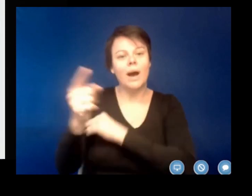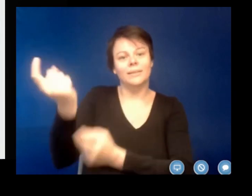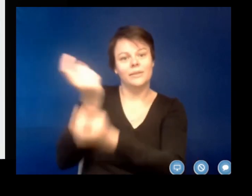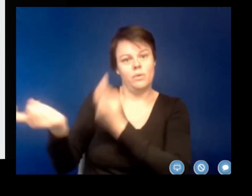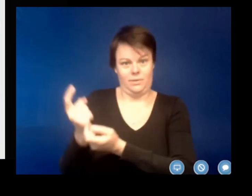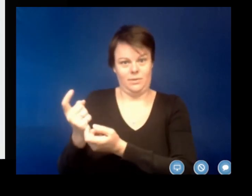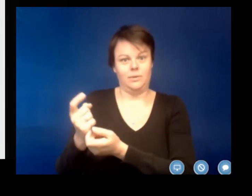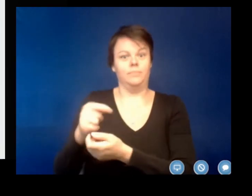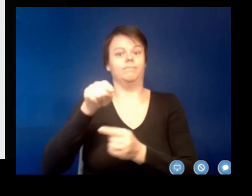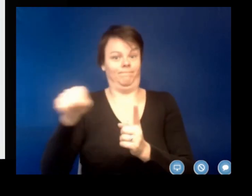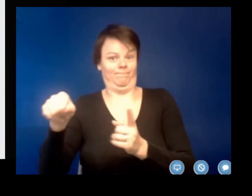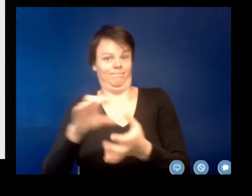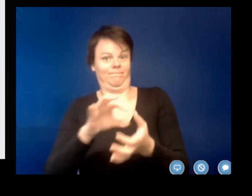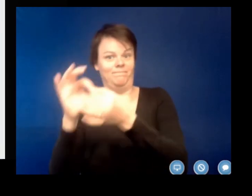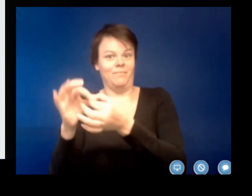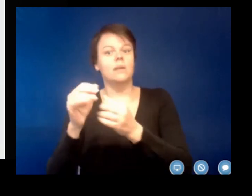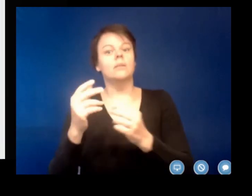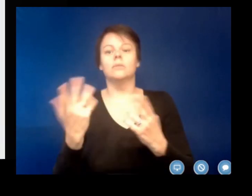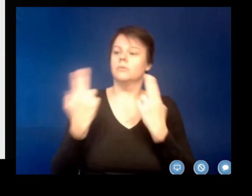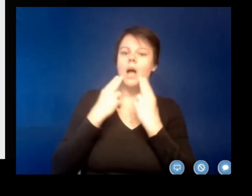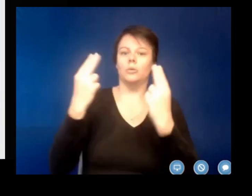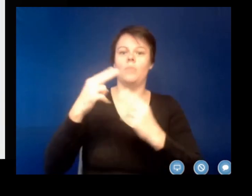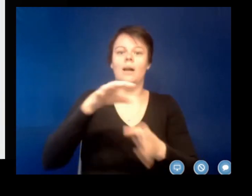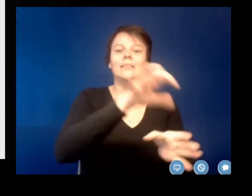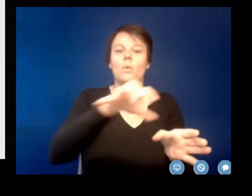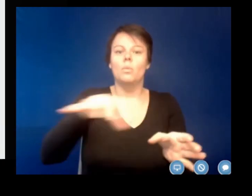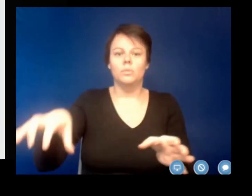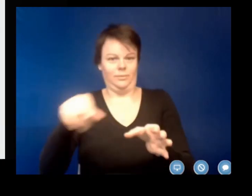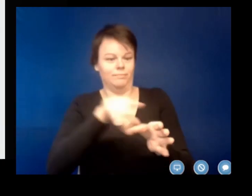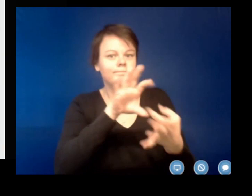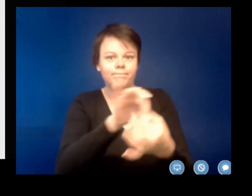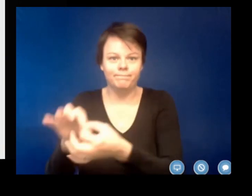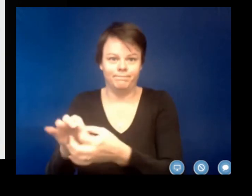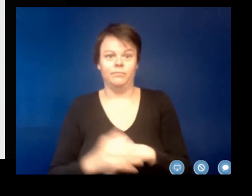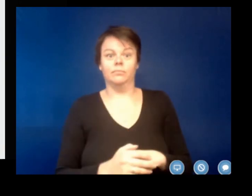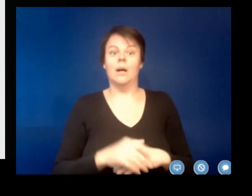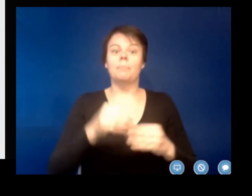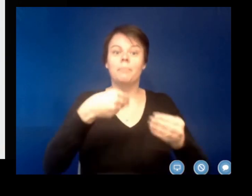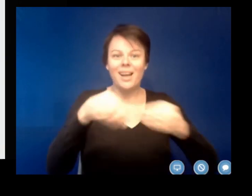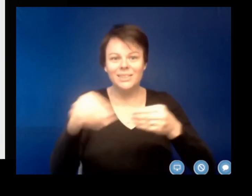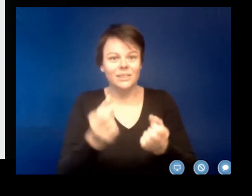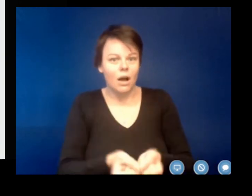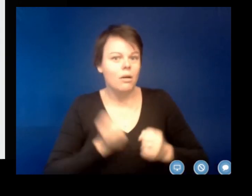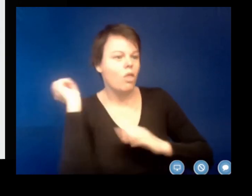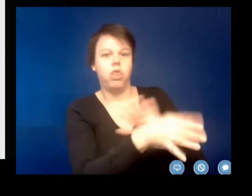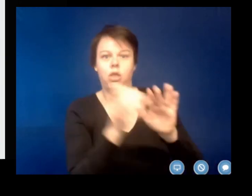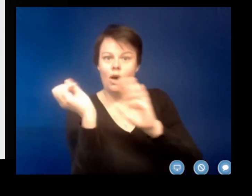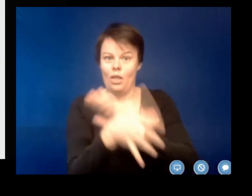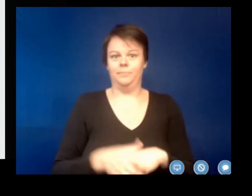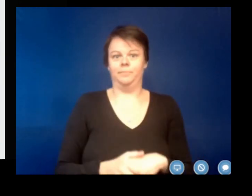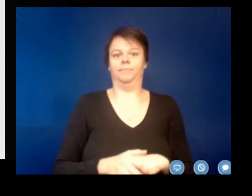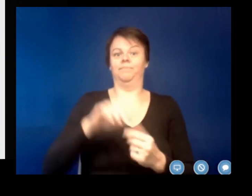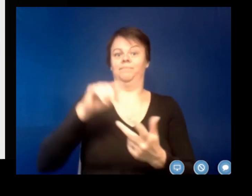population growth and global migration, consumption of natural resources, plastic waste in the oceans, and